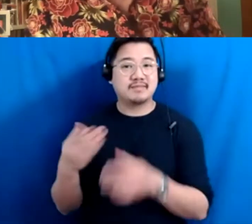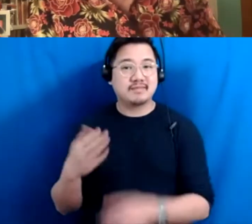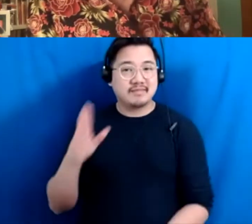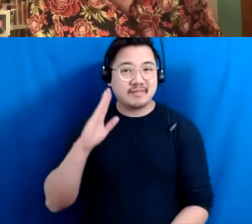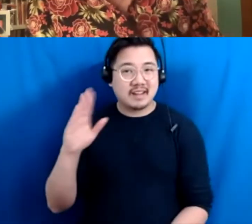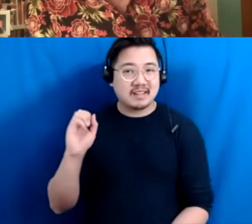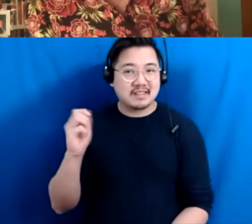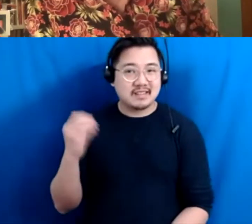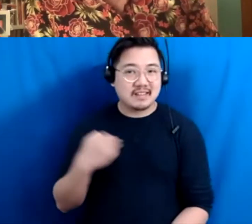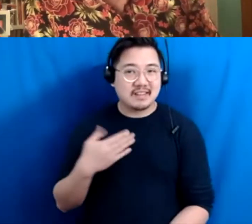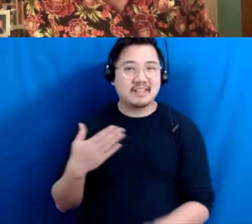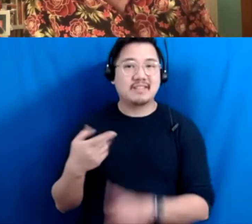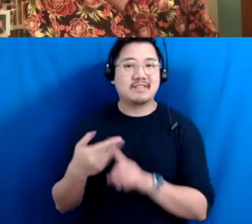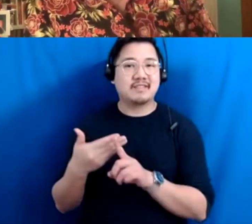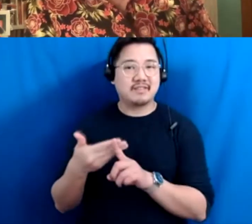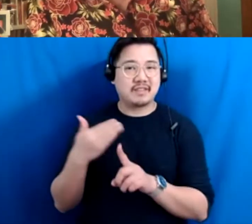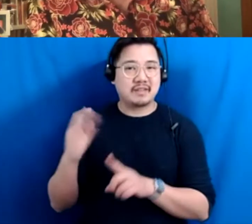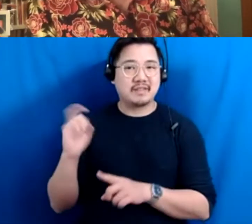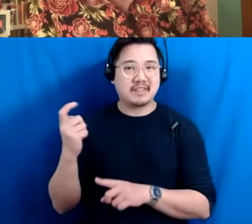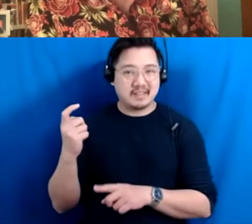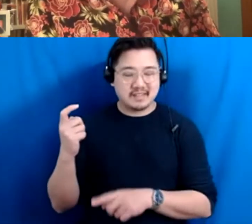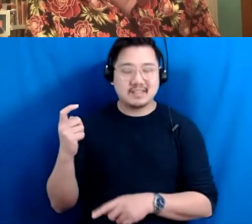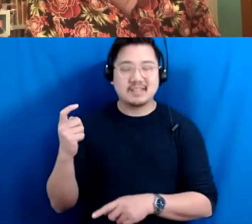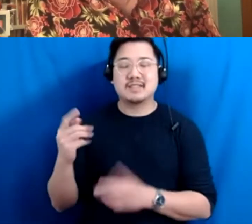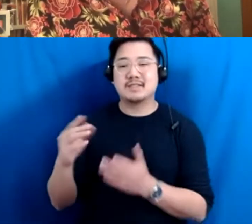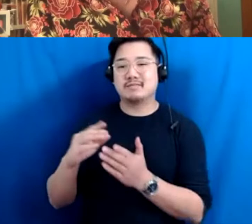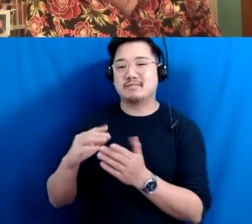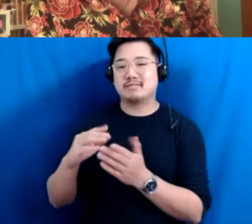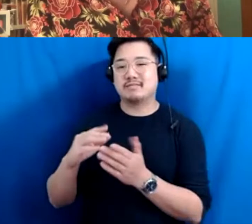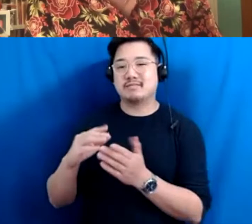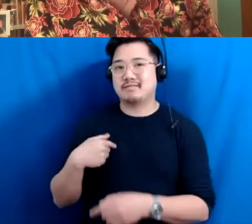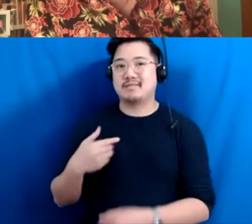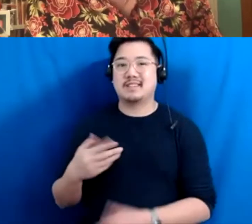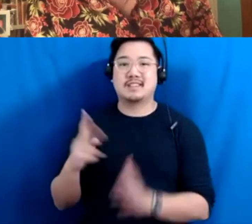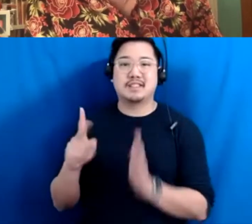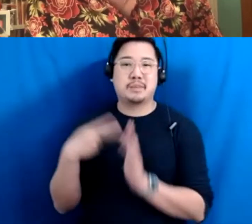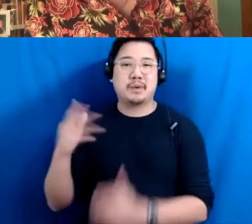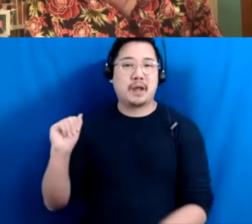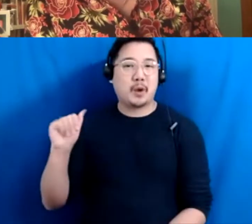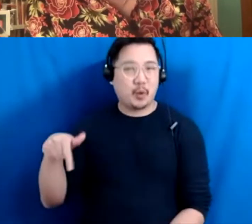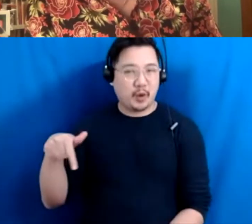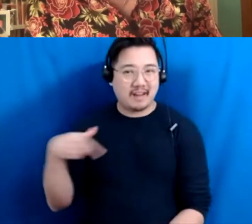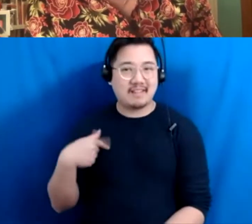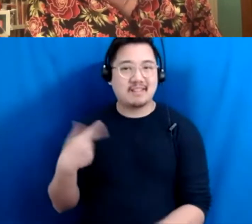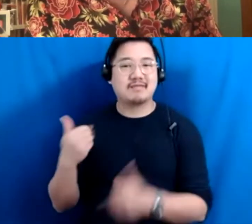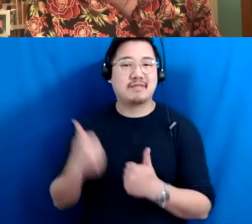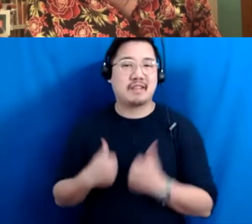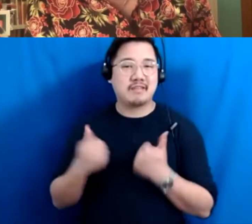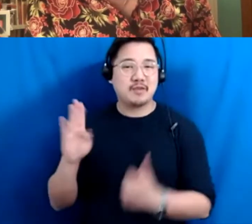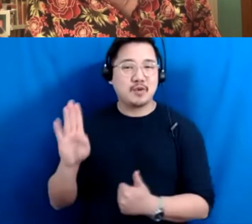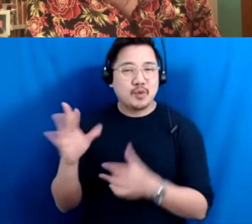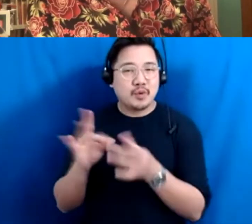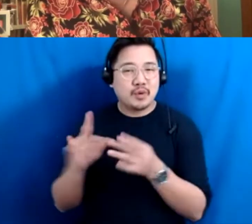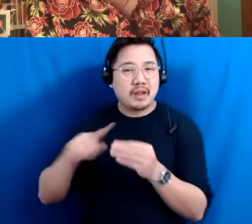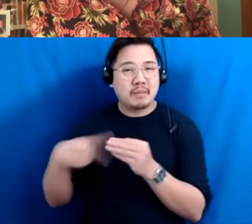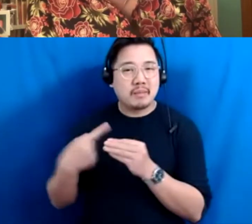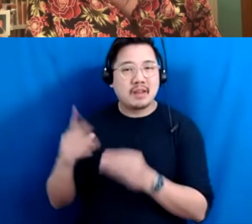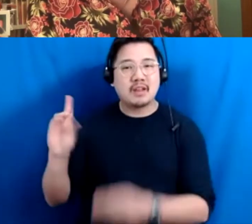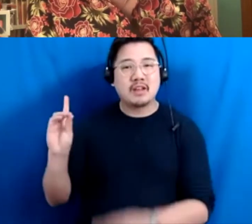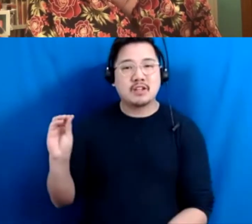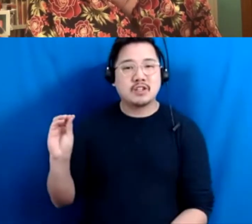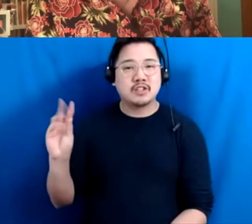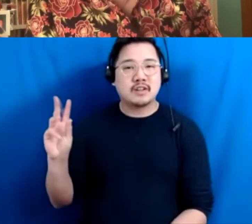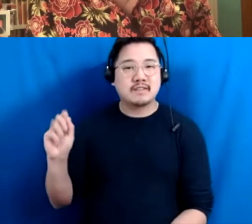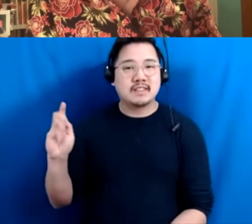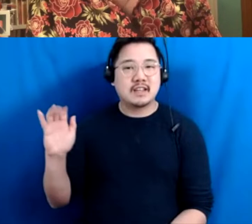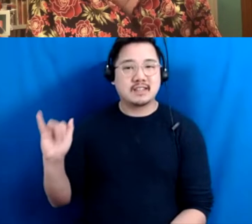former student and double Aquarius, Evan James in Brooklyn. A question. You've spoken about your admiration of Dostoevsky, freeing you up